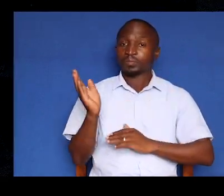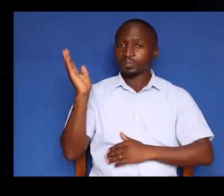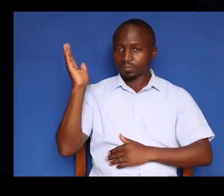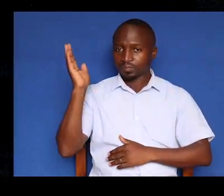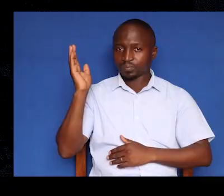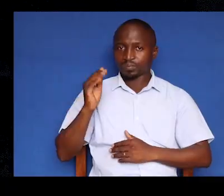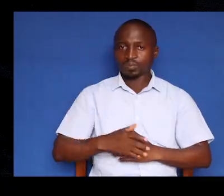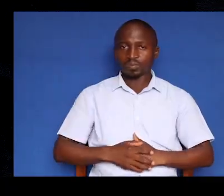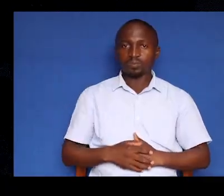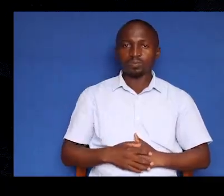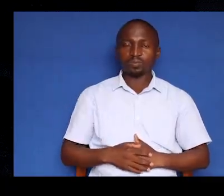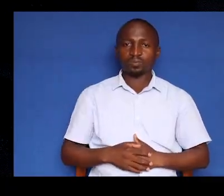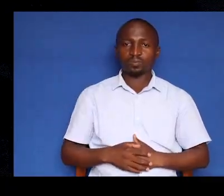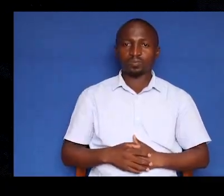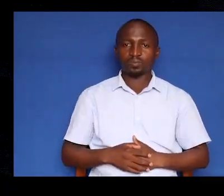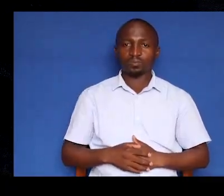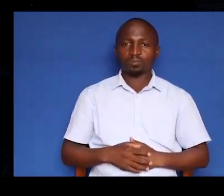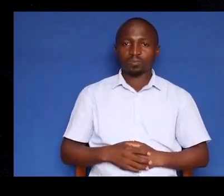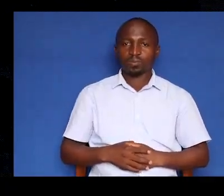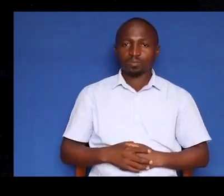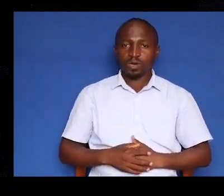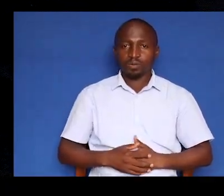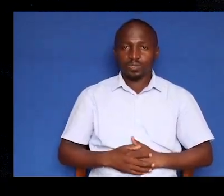systems. Tax systems.